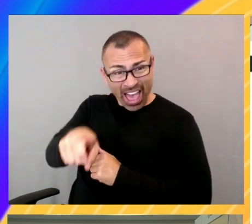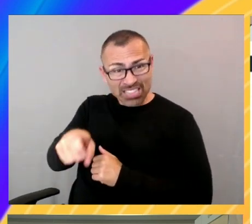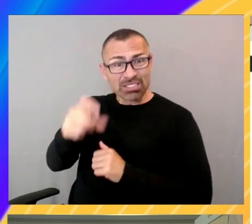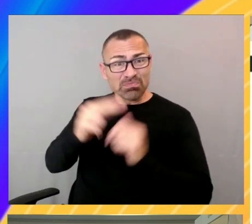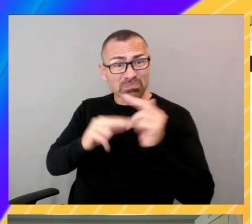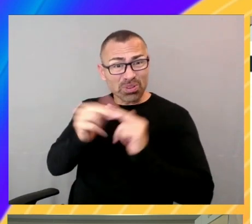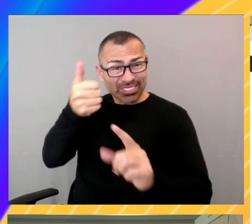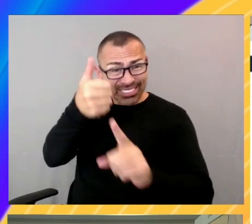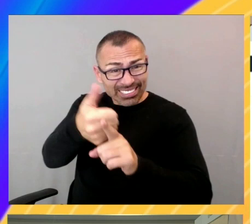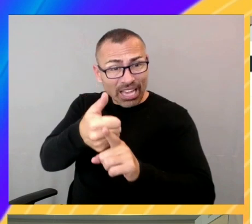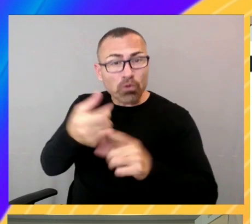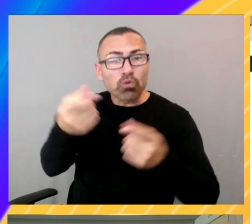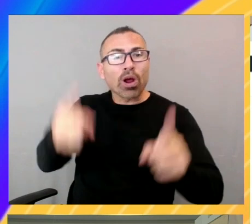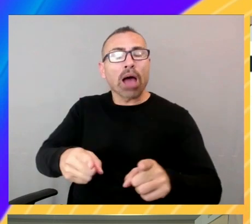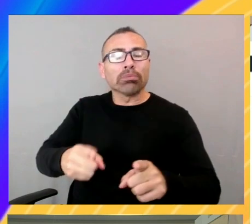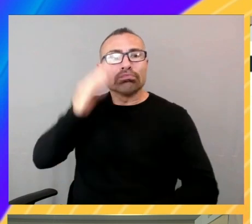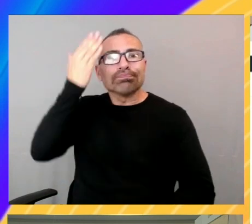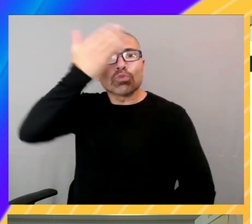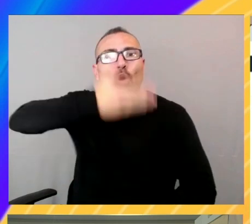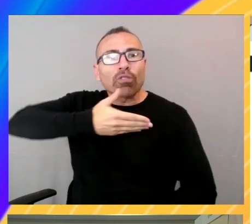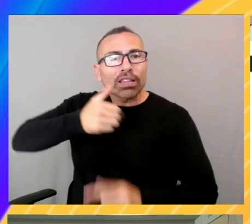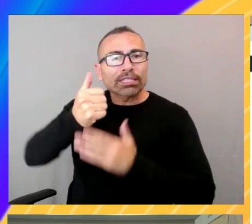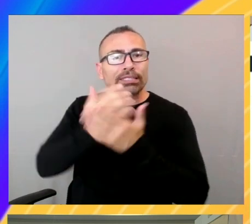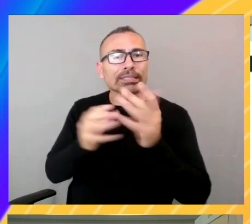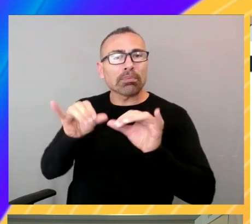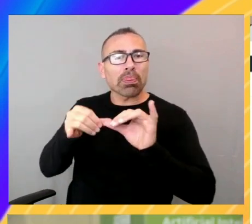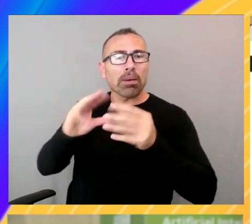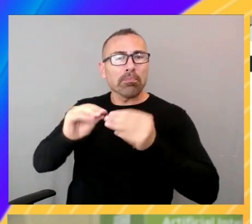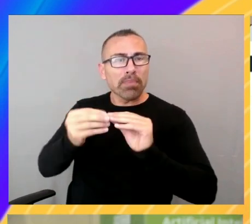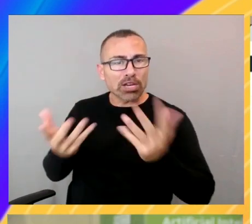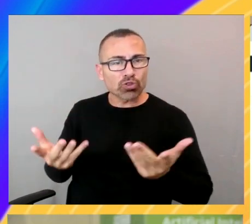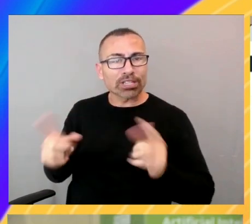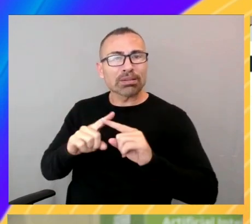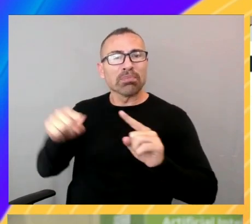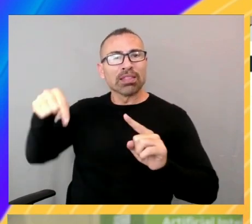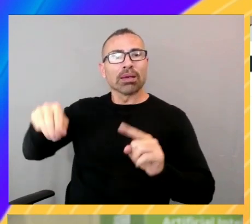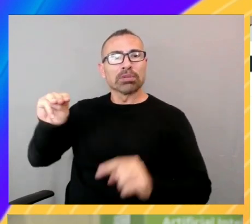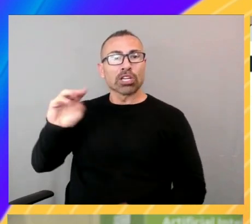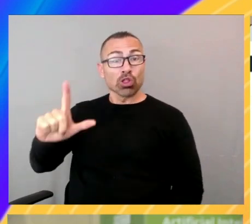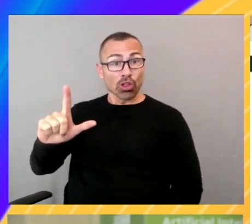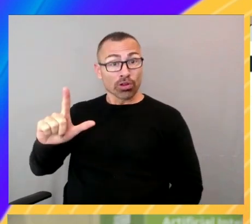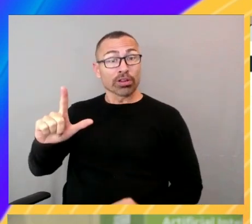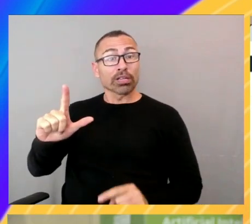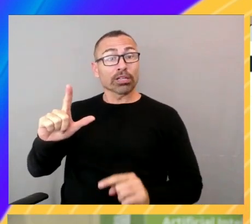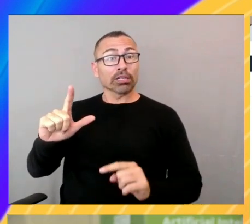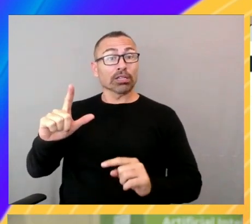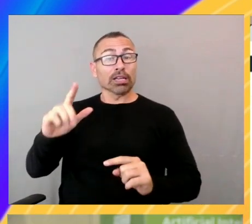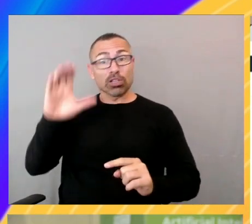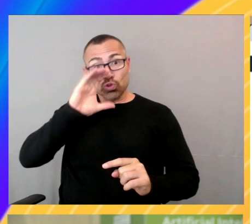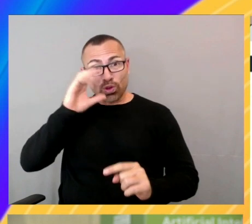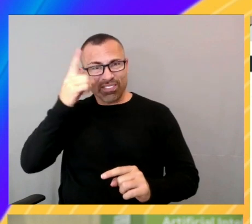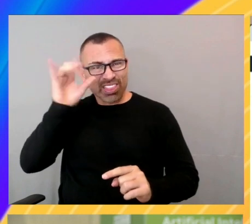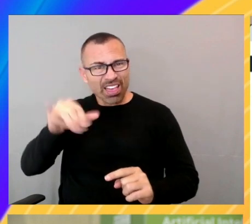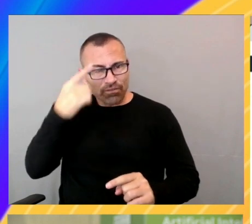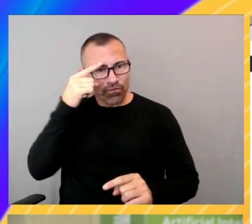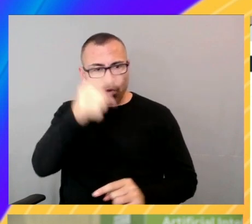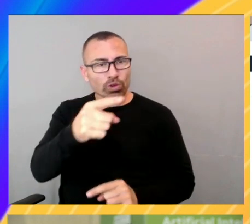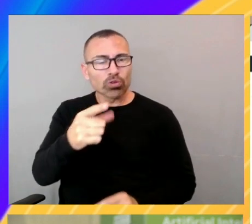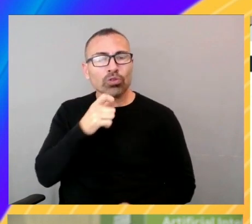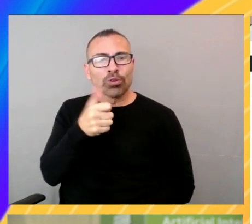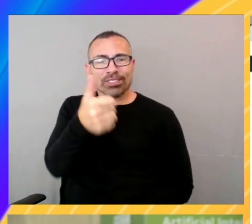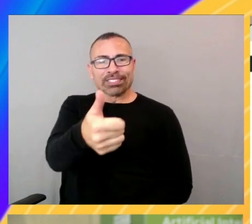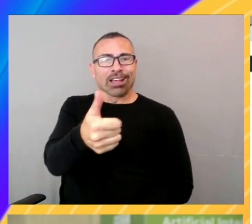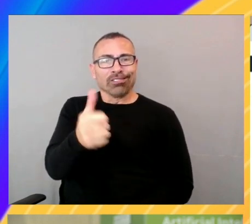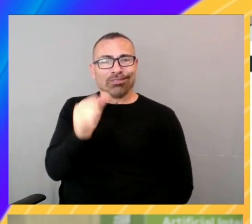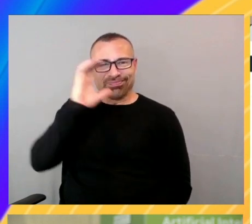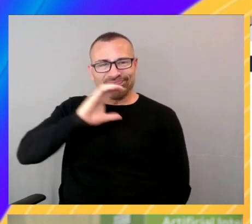service it's looking out for you that way, that they're looking for that for you. You don't have to actually